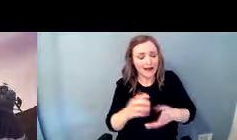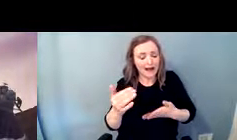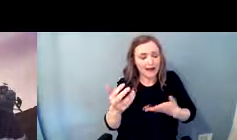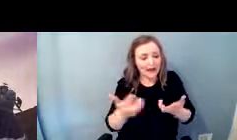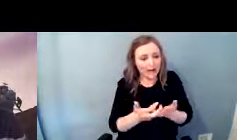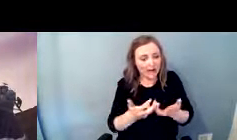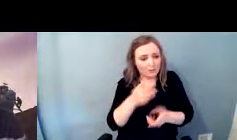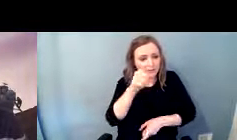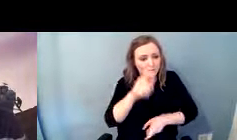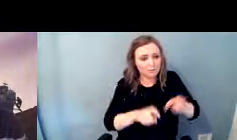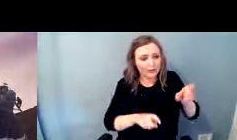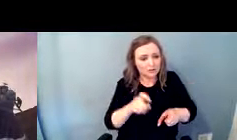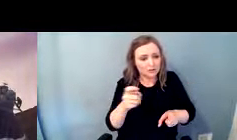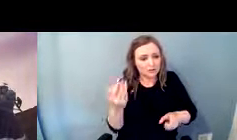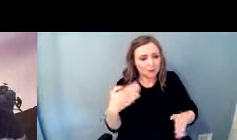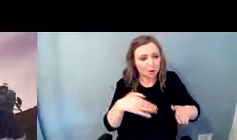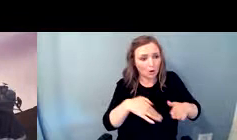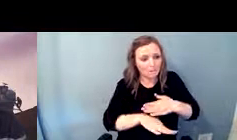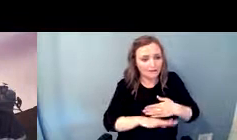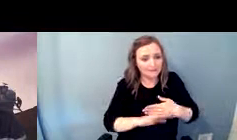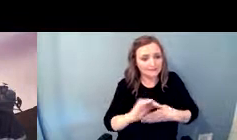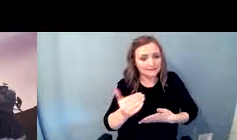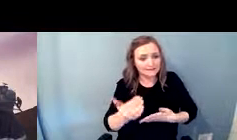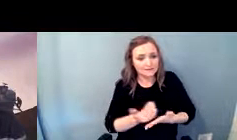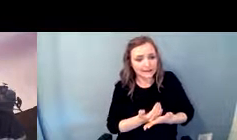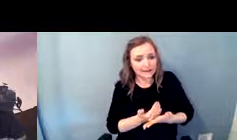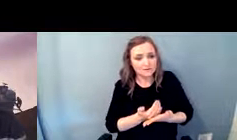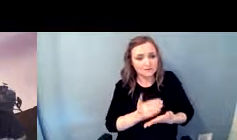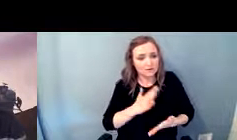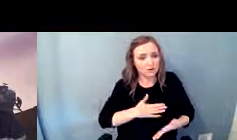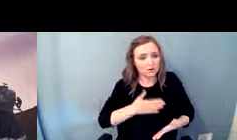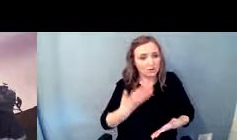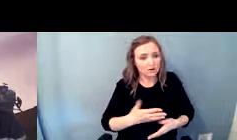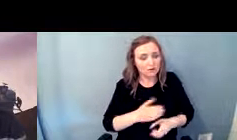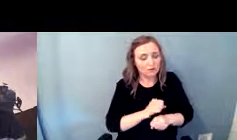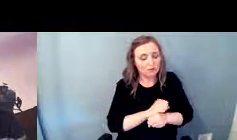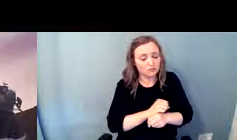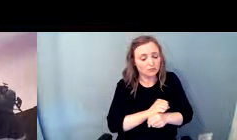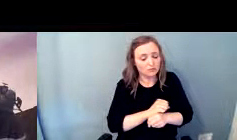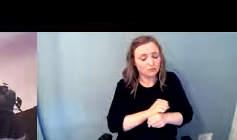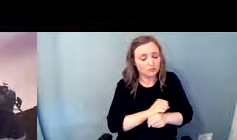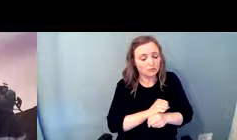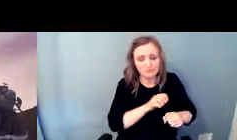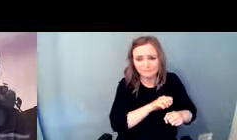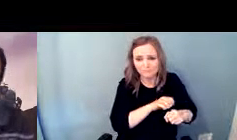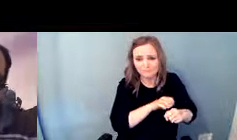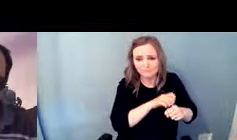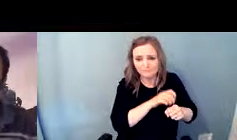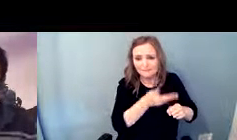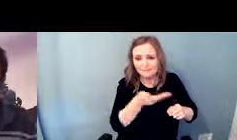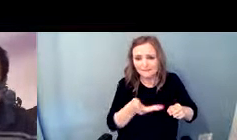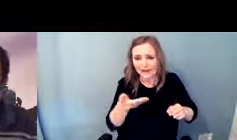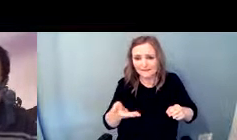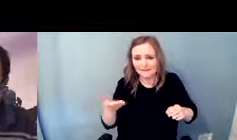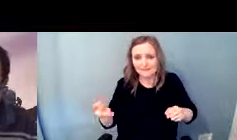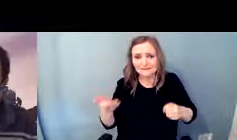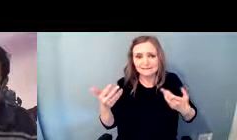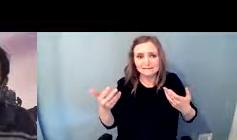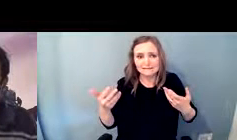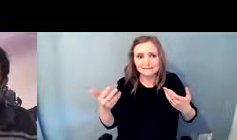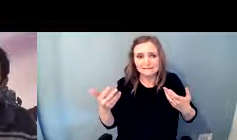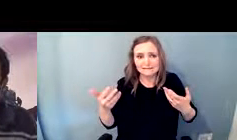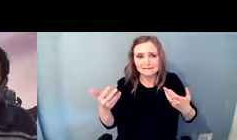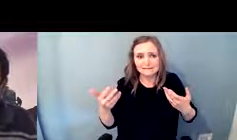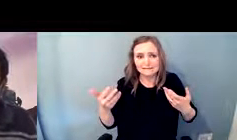to the practice without potentially exposing them to COVID on top of whatever else they might be presenting with.